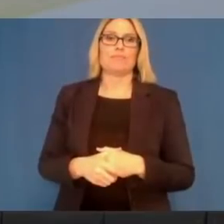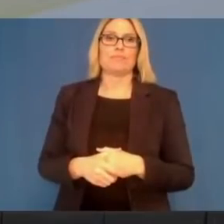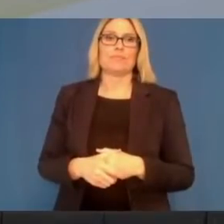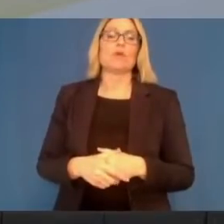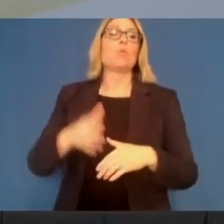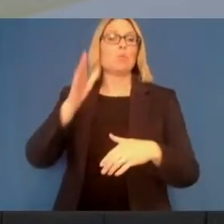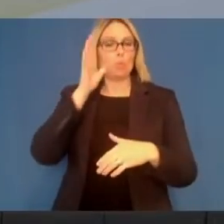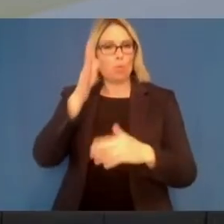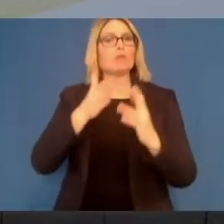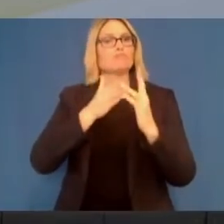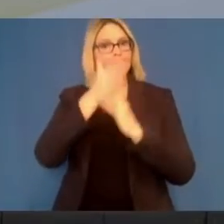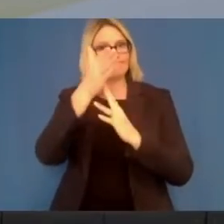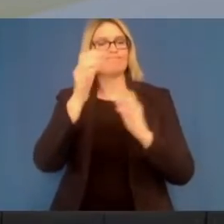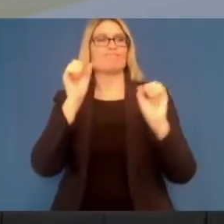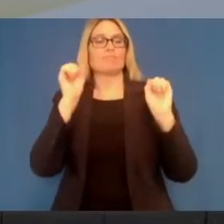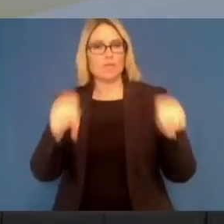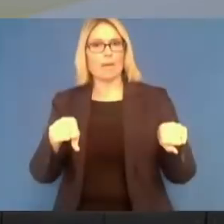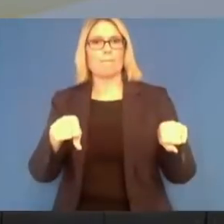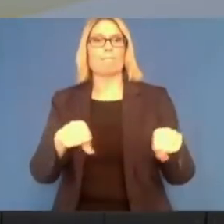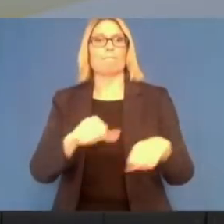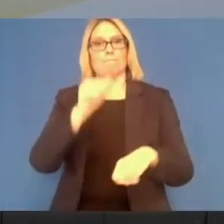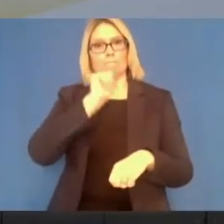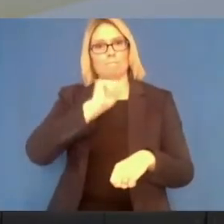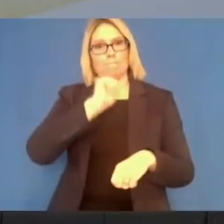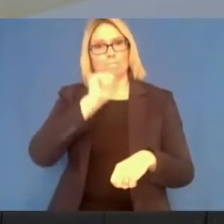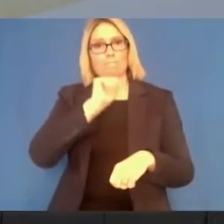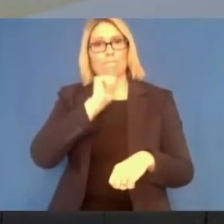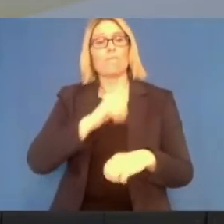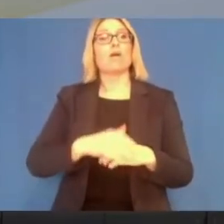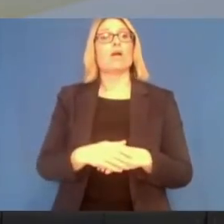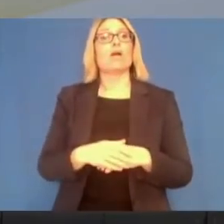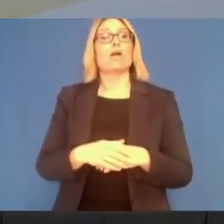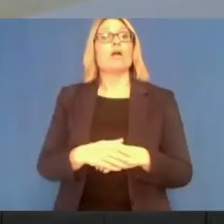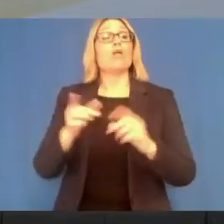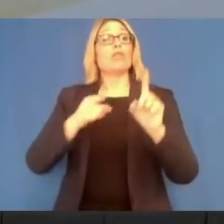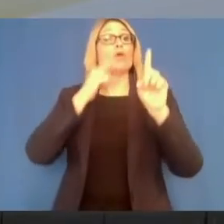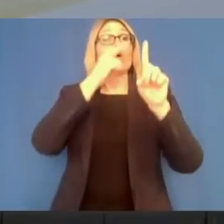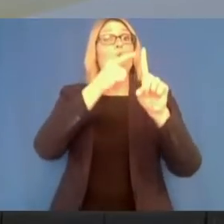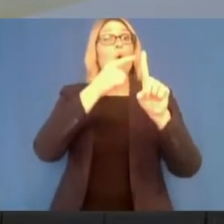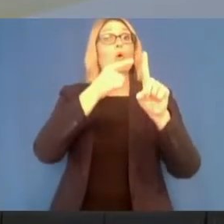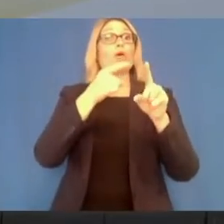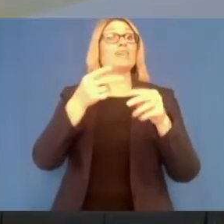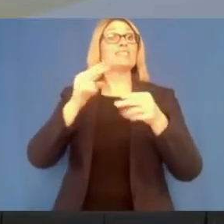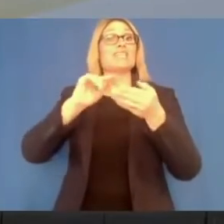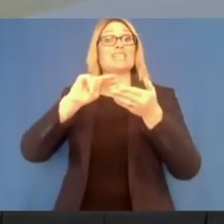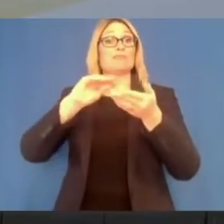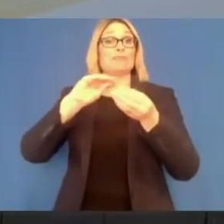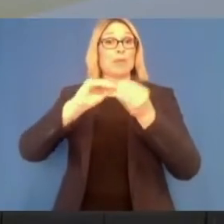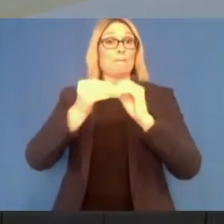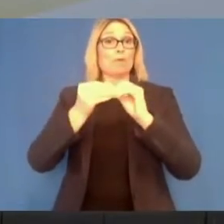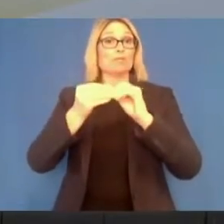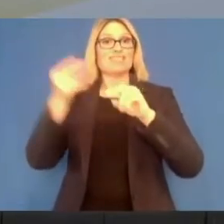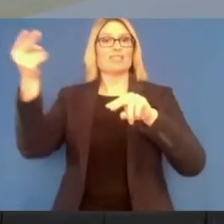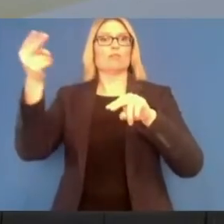through this. Our focus will continue to be on containing the spread of this virus, self-isolation, early